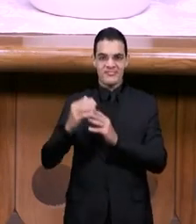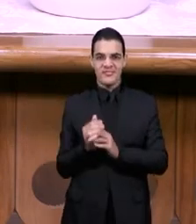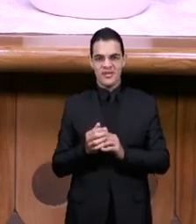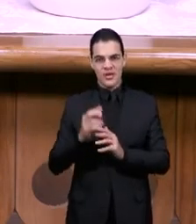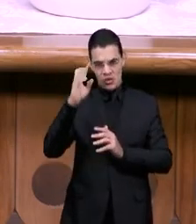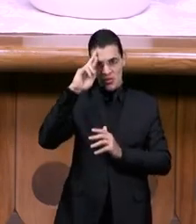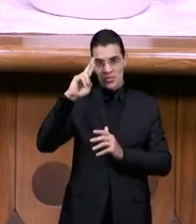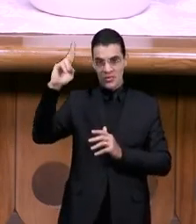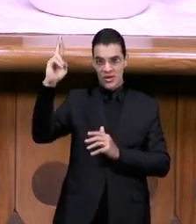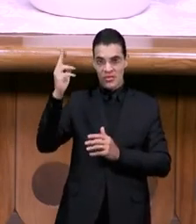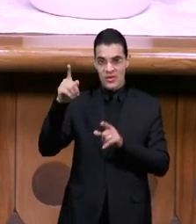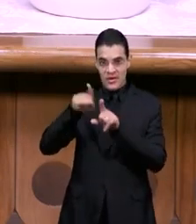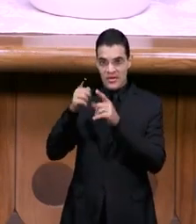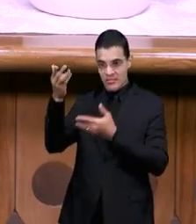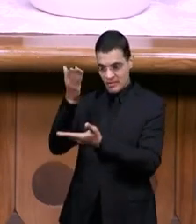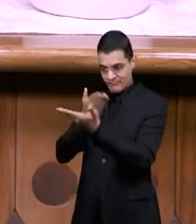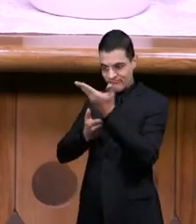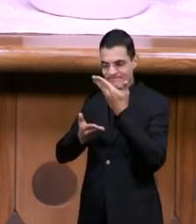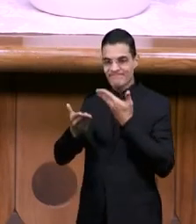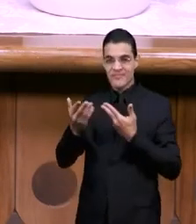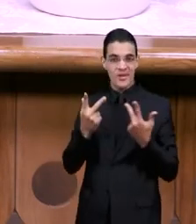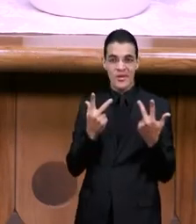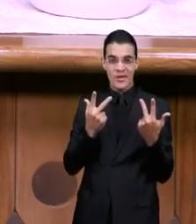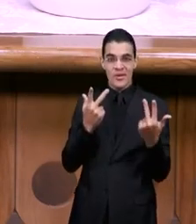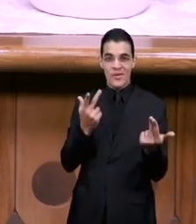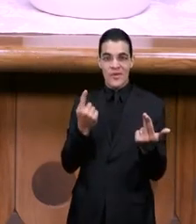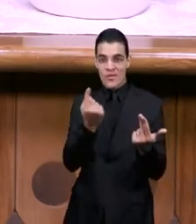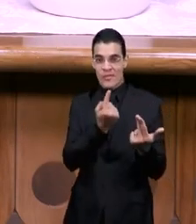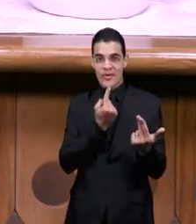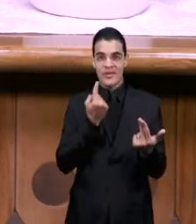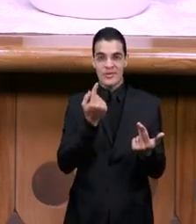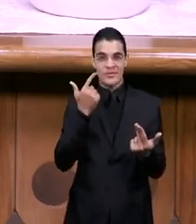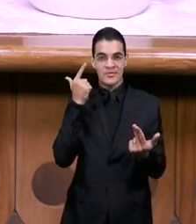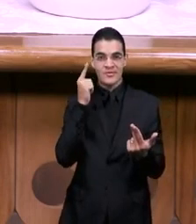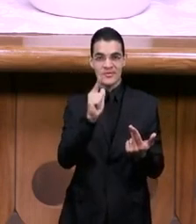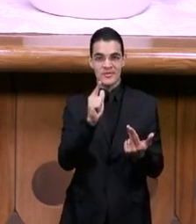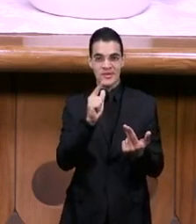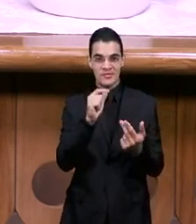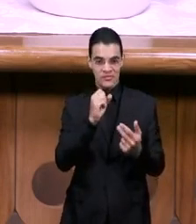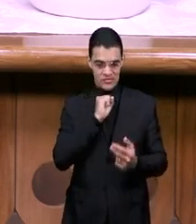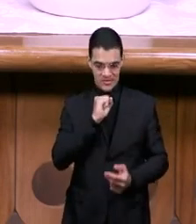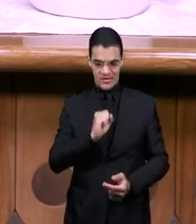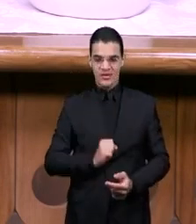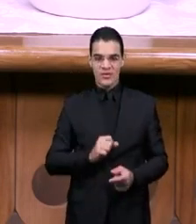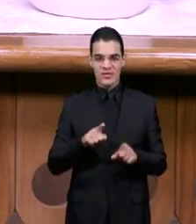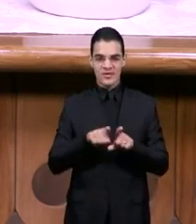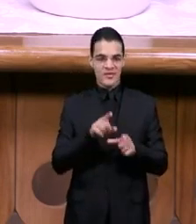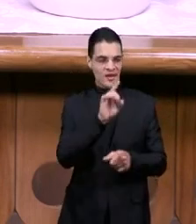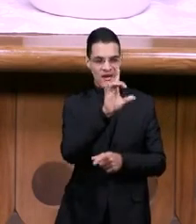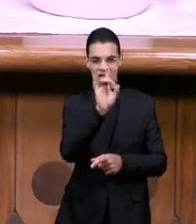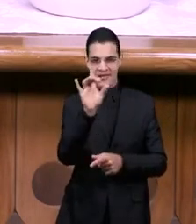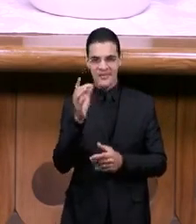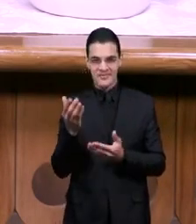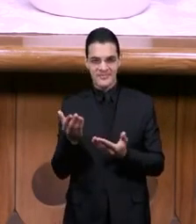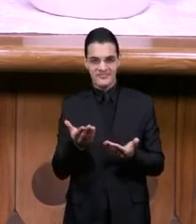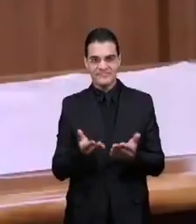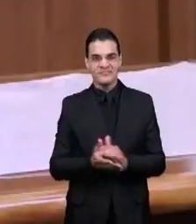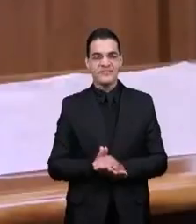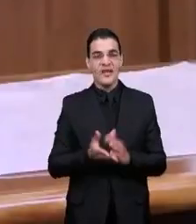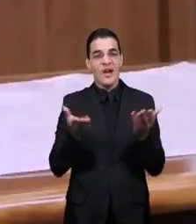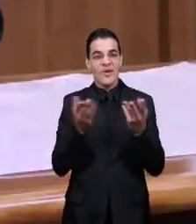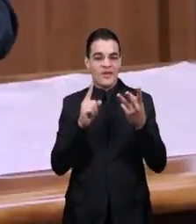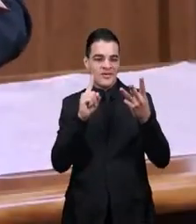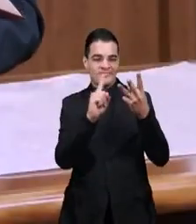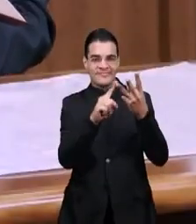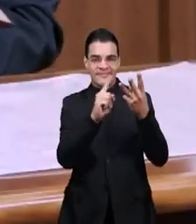us this understanding, these same elements, so that we can exercise this priestly priesthood. Let's go to our